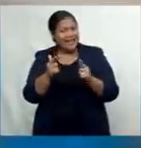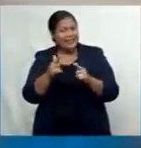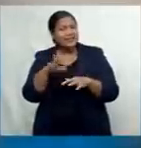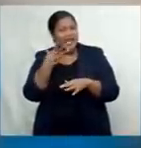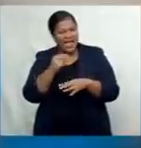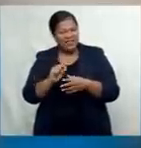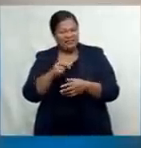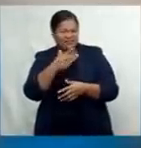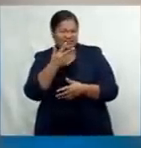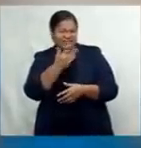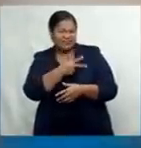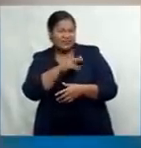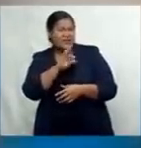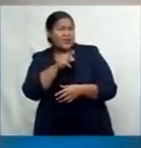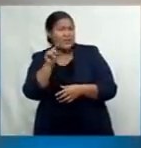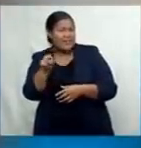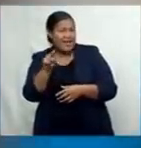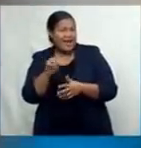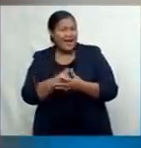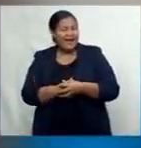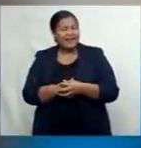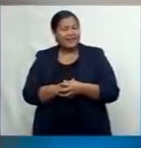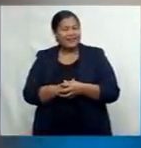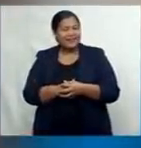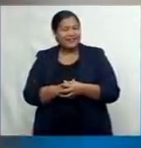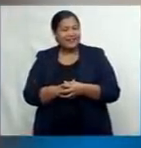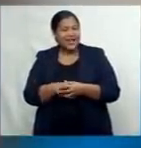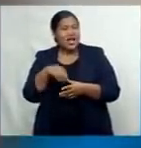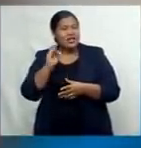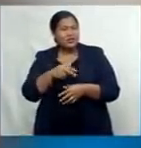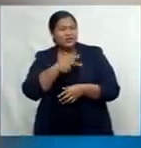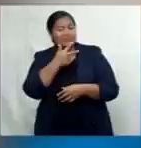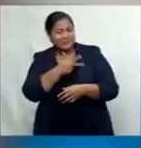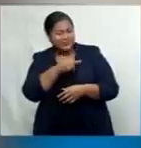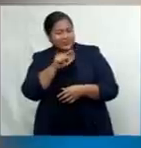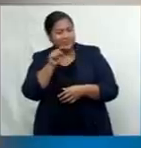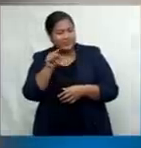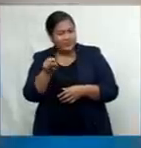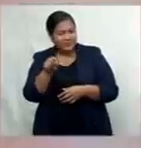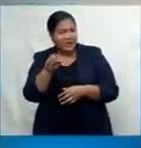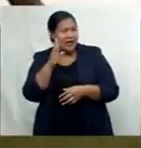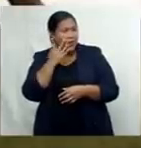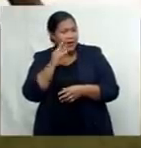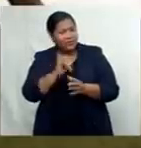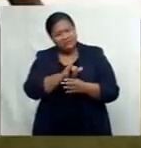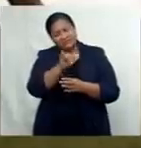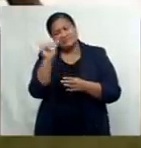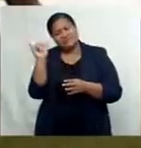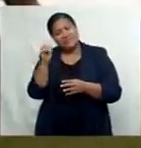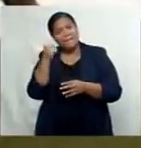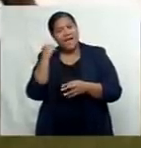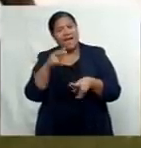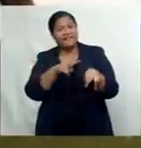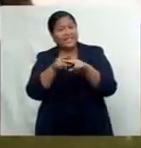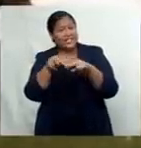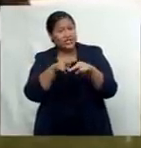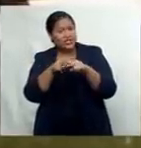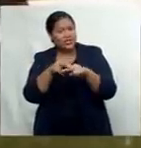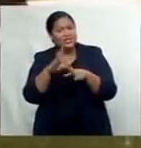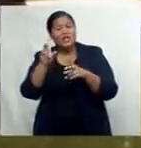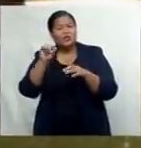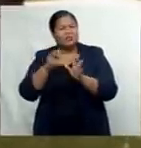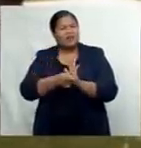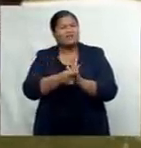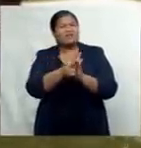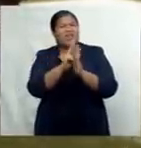the back-to-back Hamilton and Sydney 7. I get injured at there, and then I flew back to Fiji, and then I get my rehab,